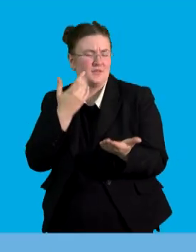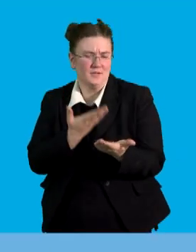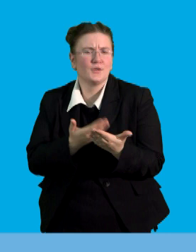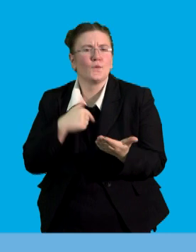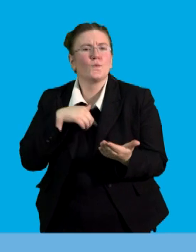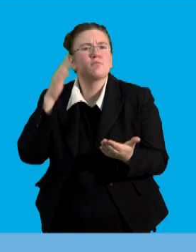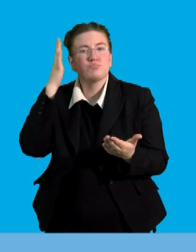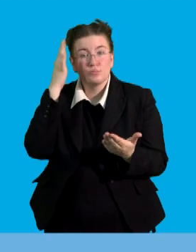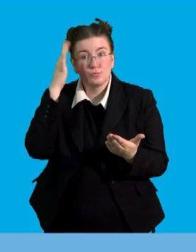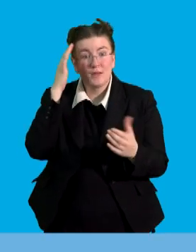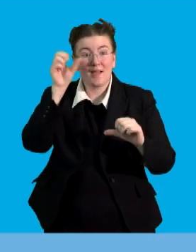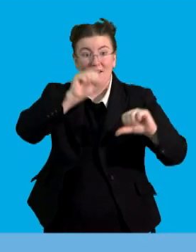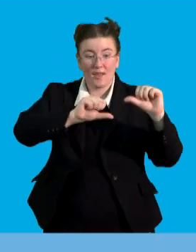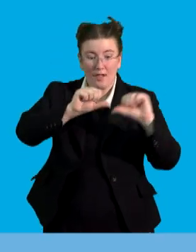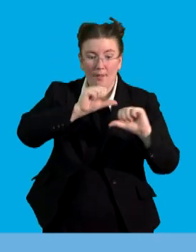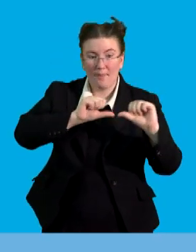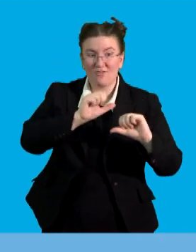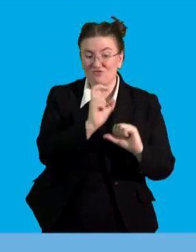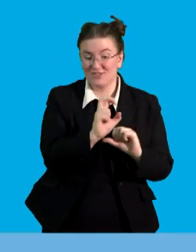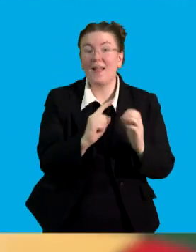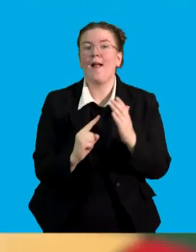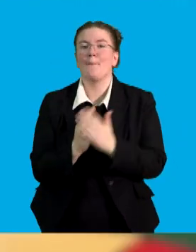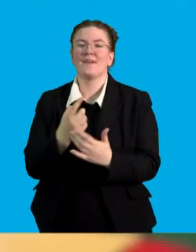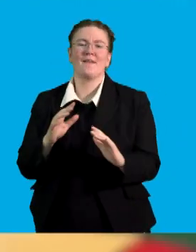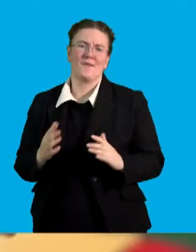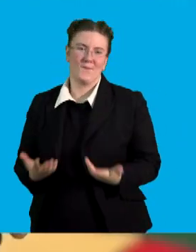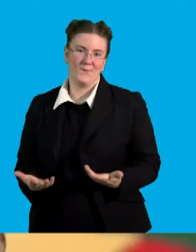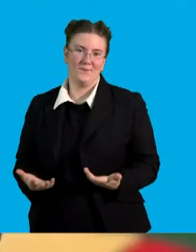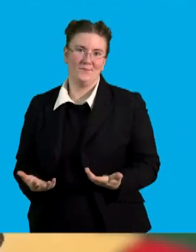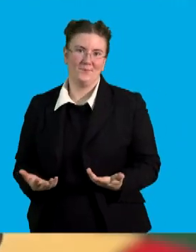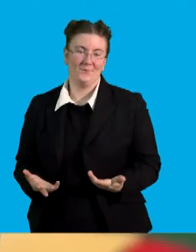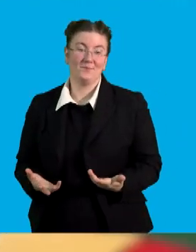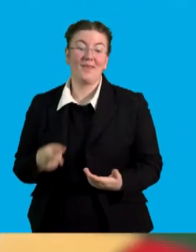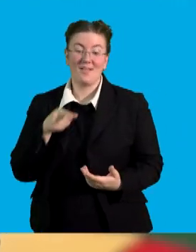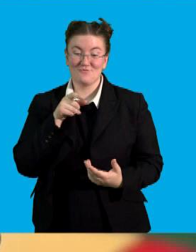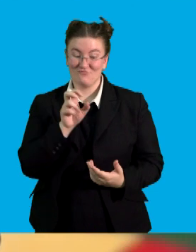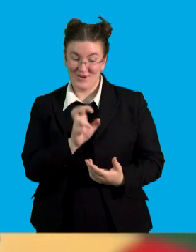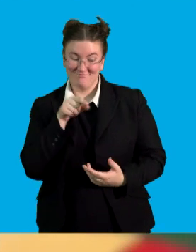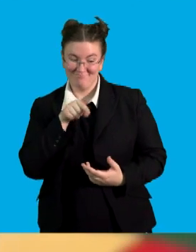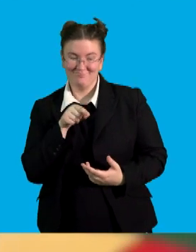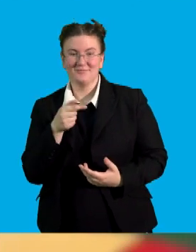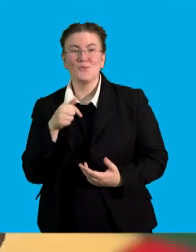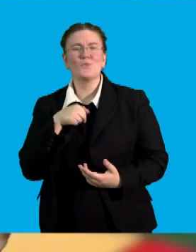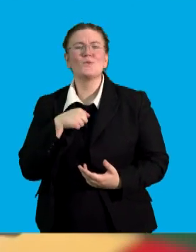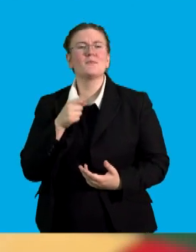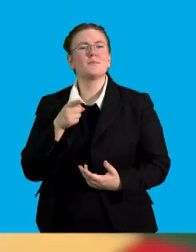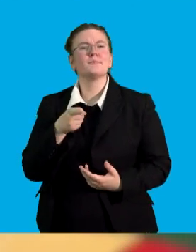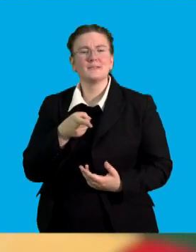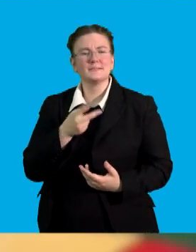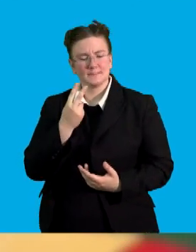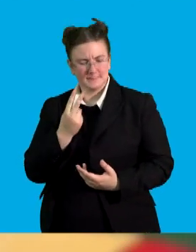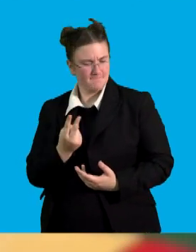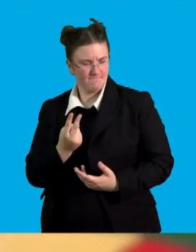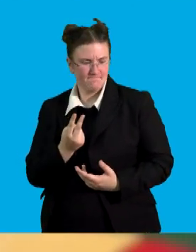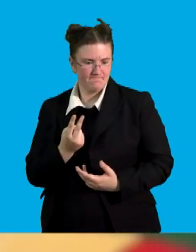How do we know if whether a chemical reaction has taken place? So these reactions that we're talking about, we need to be able to model them and